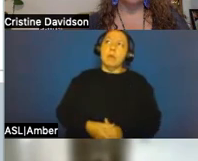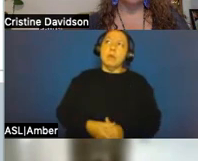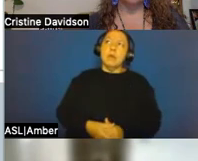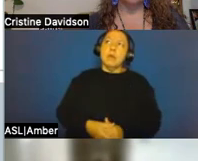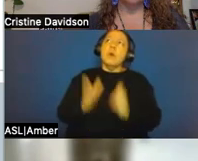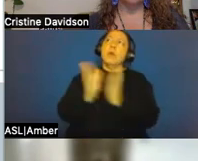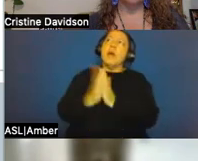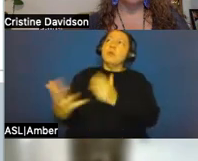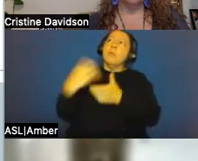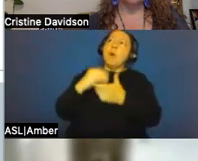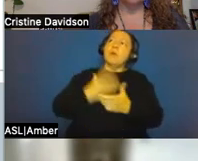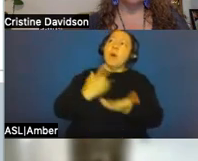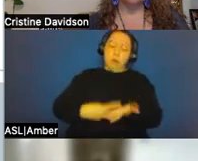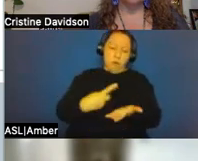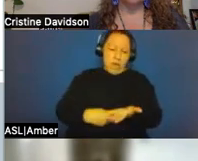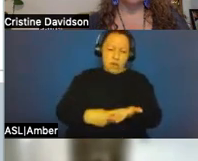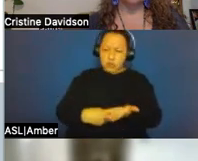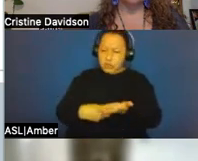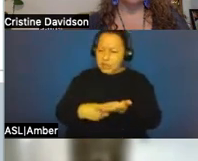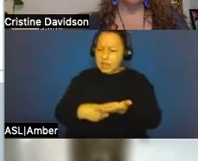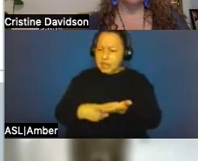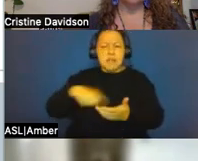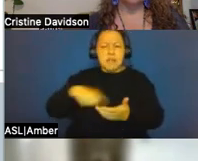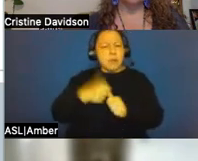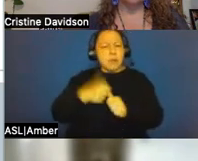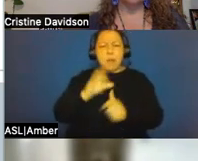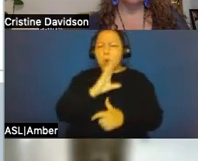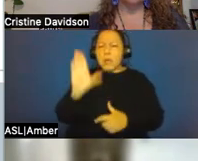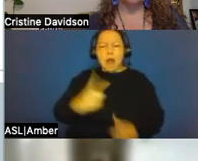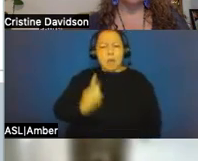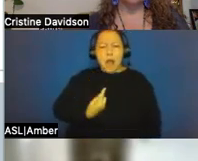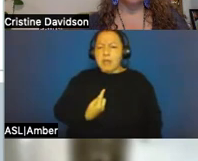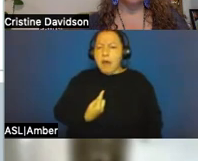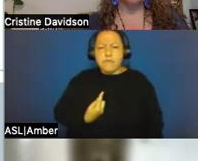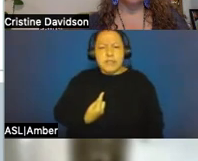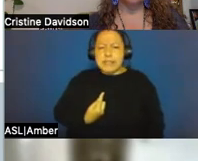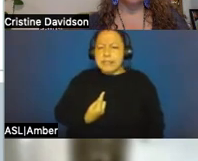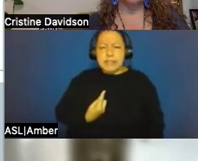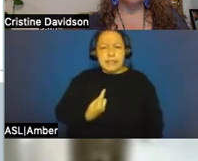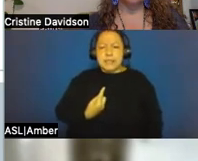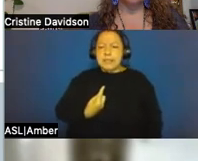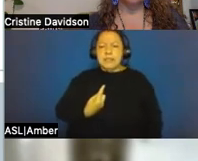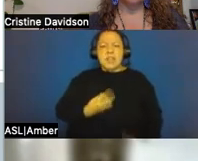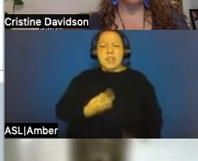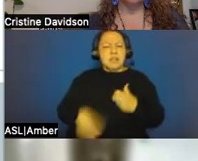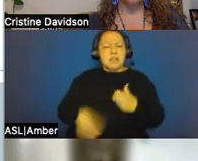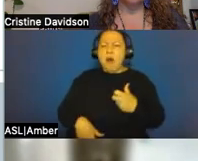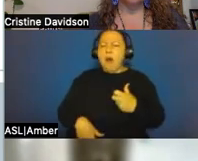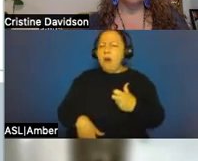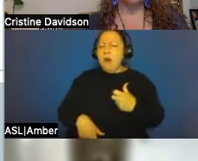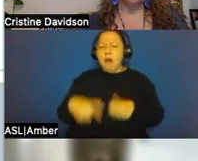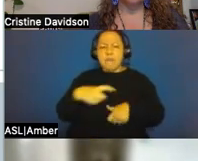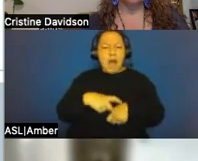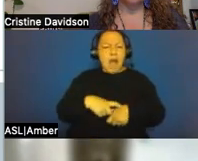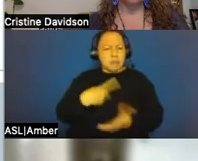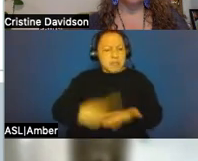these conversations, that we remember that we're never by ourselves in these tough talks, and sometimes